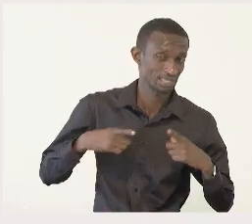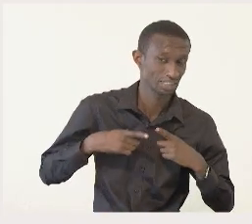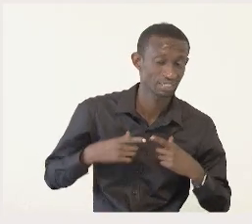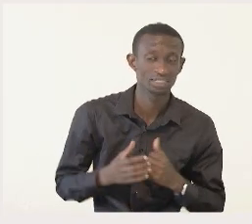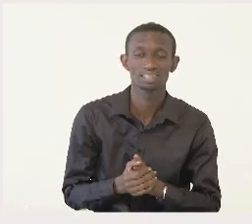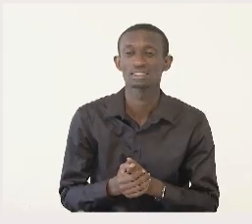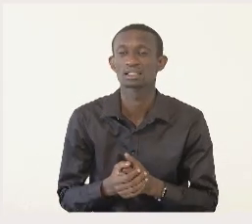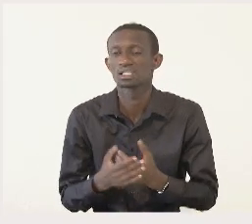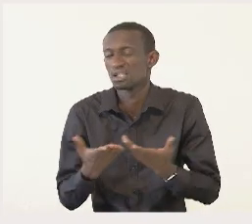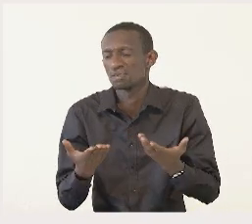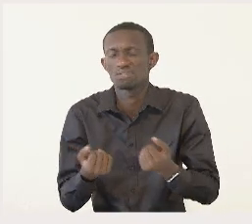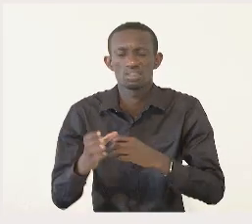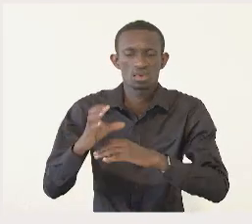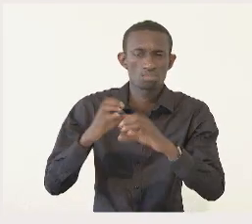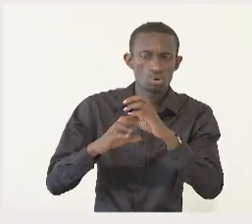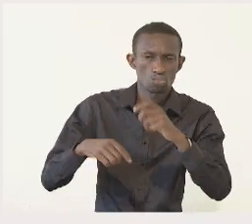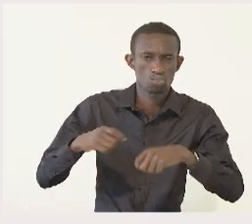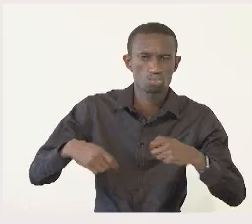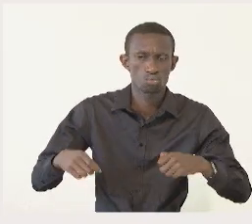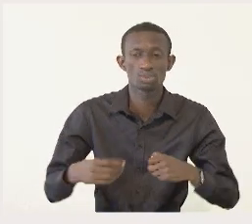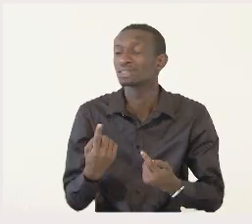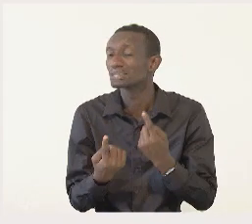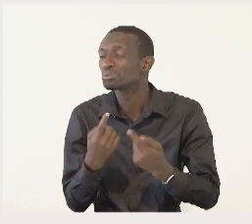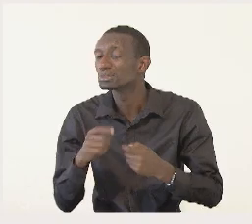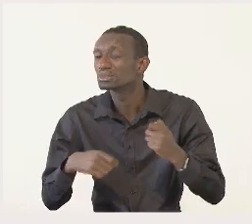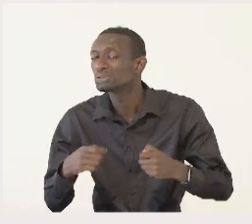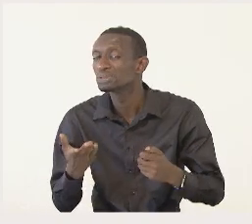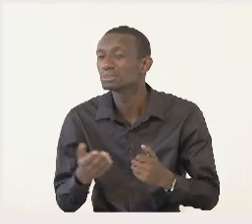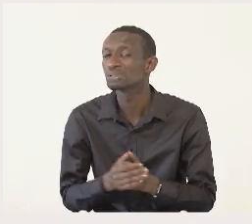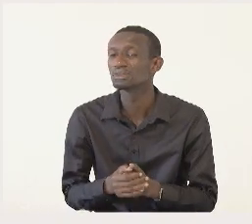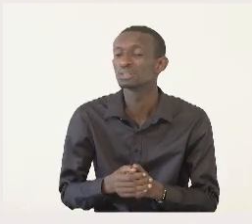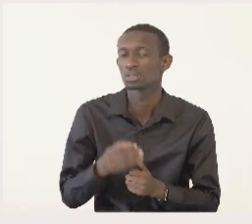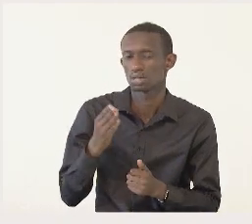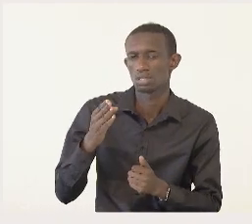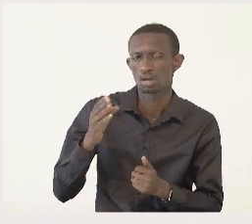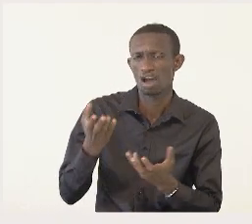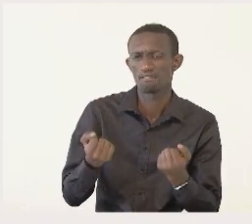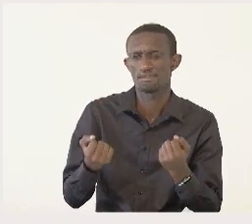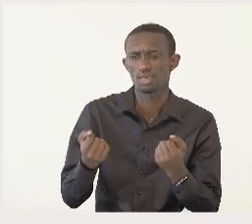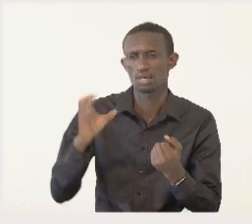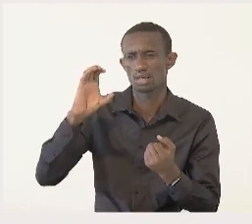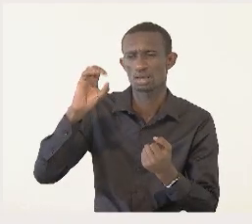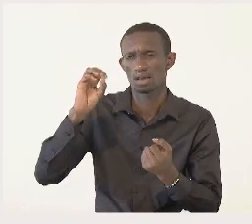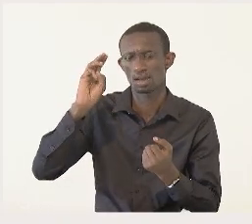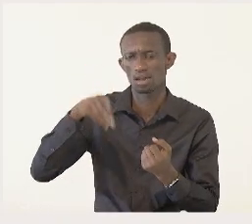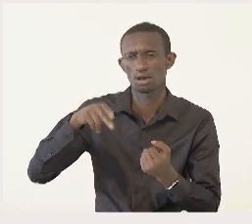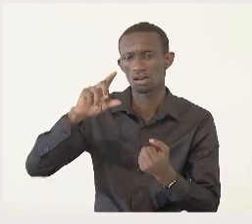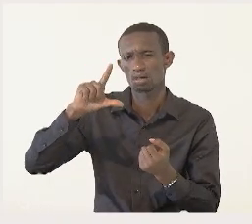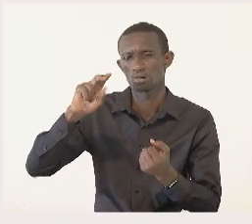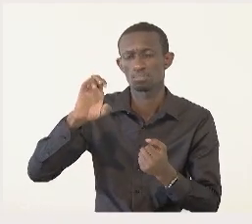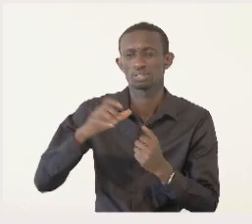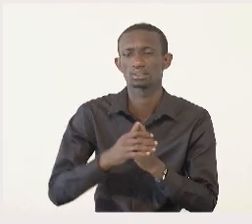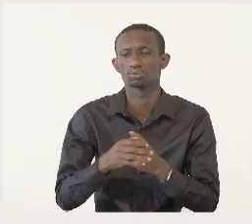involves chemical reactions. Some of these reactions are complex materials such as chemical